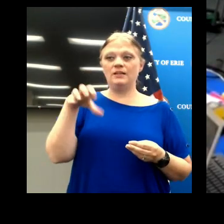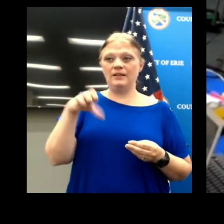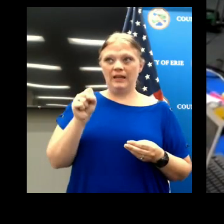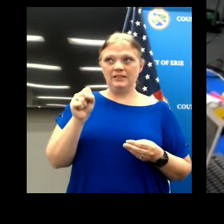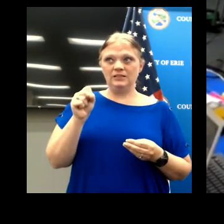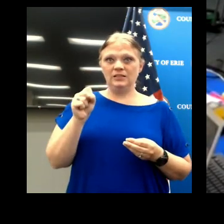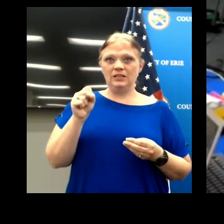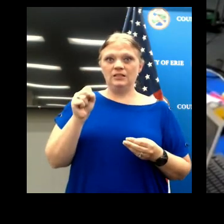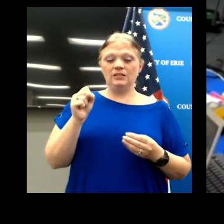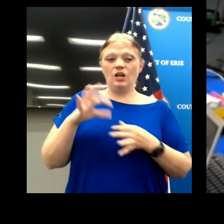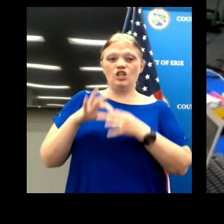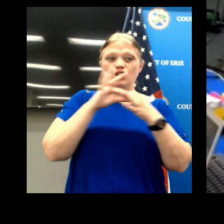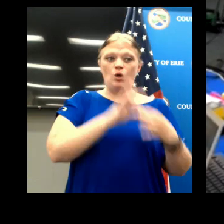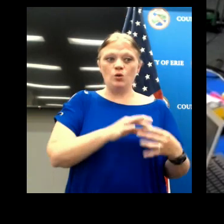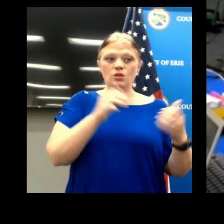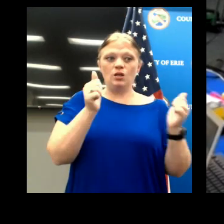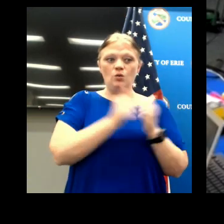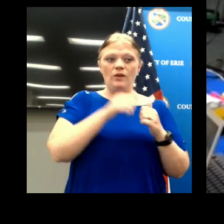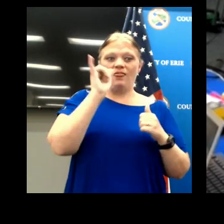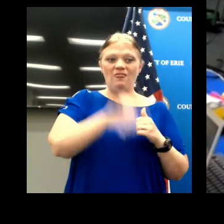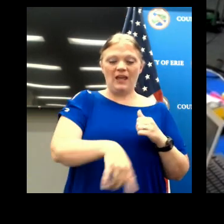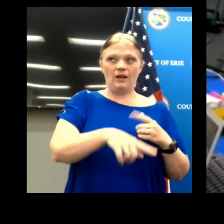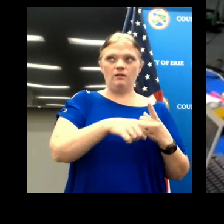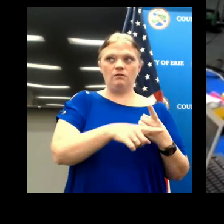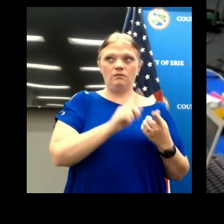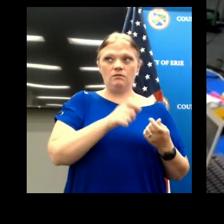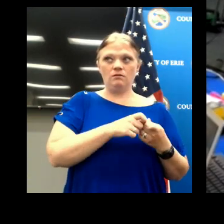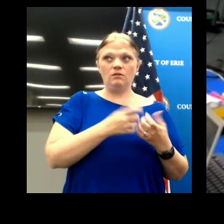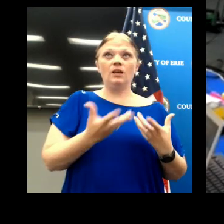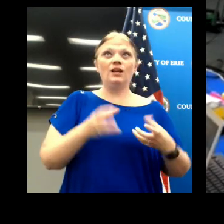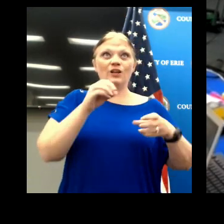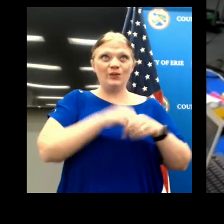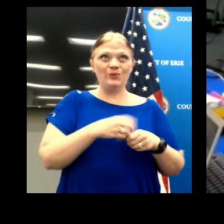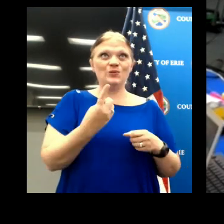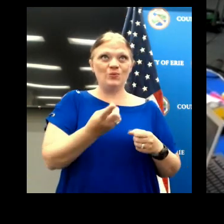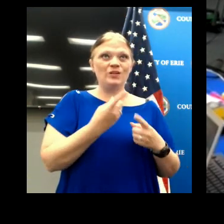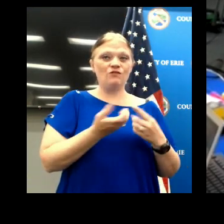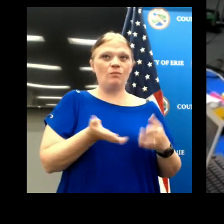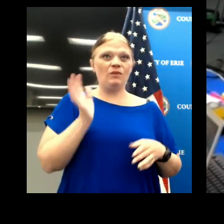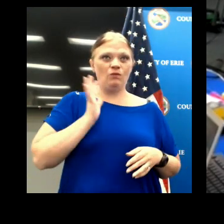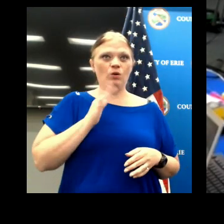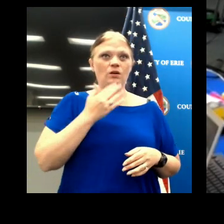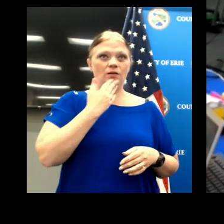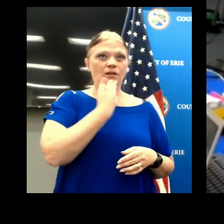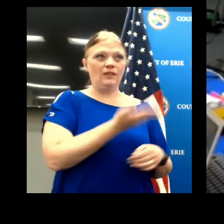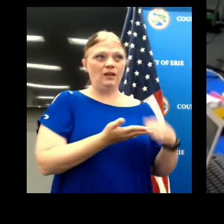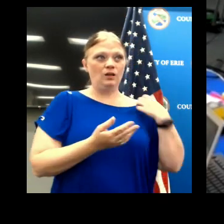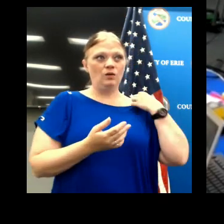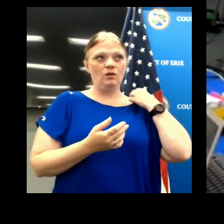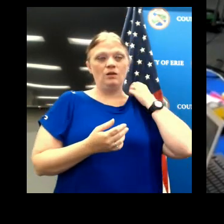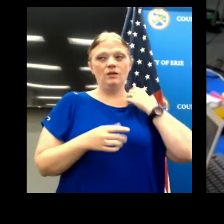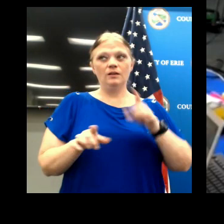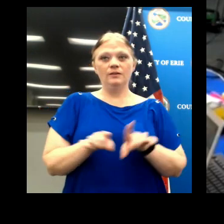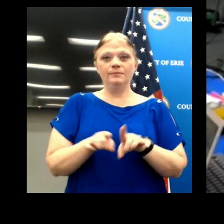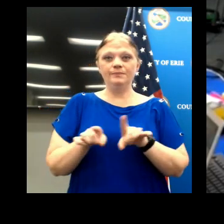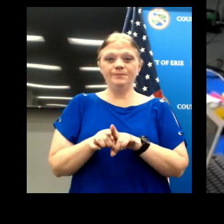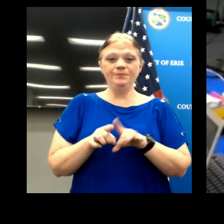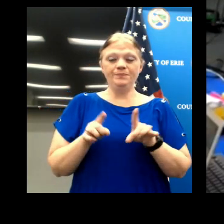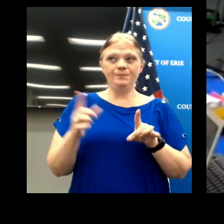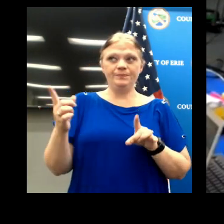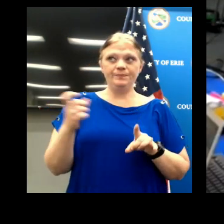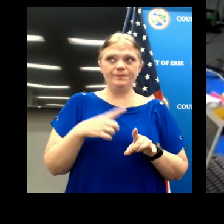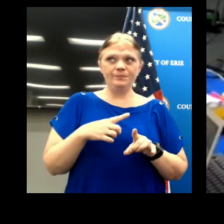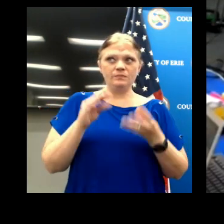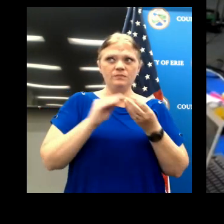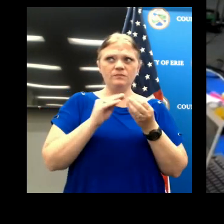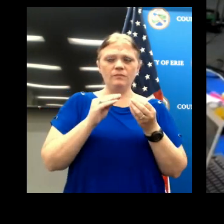been associated with this particular outbreak. So it includes the ones? Yes. Okay, thank you, Dr. Burstein. And also, there was a